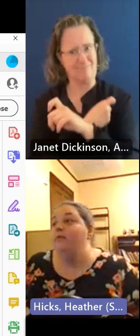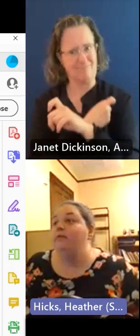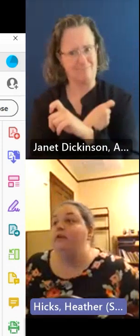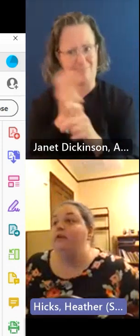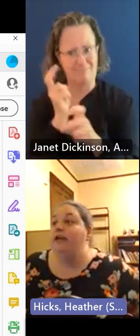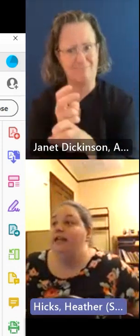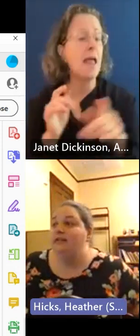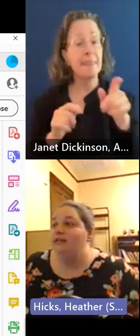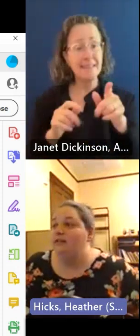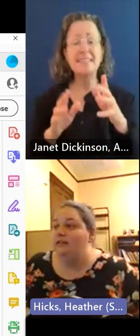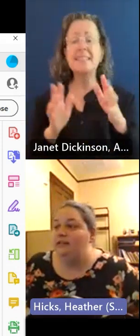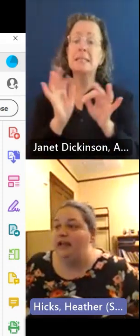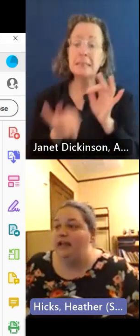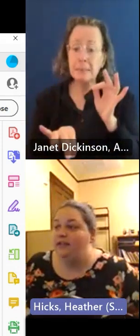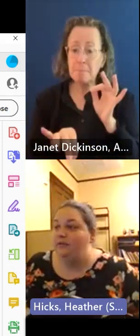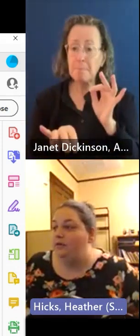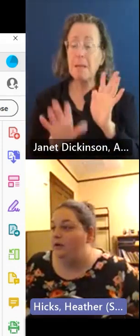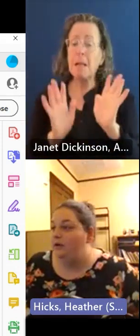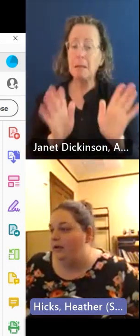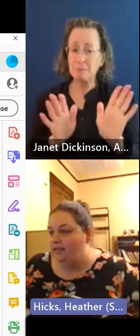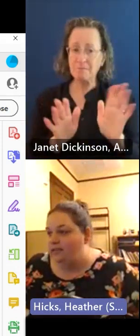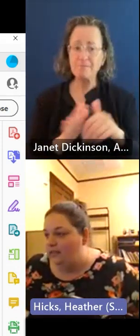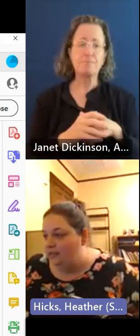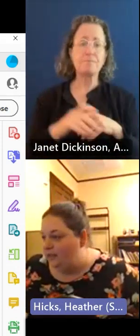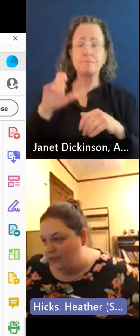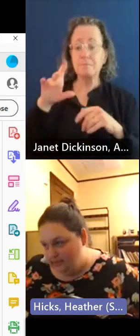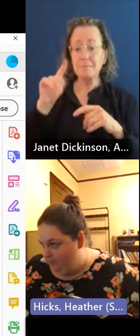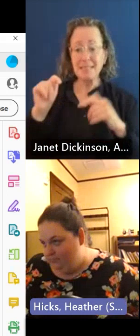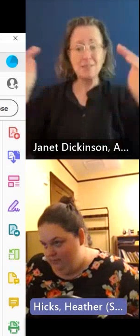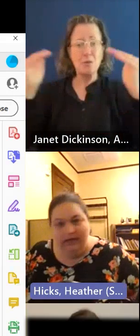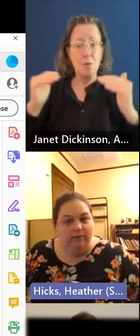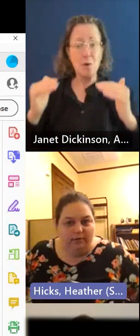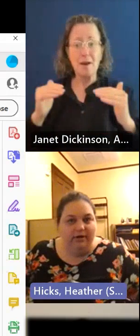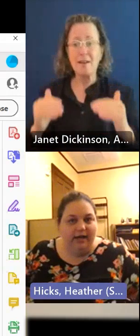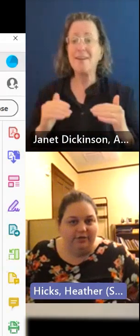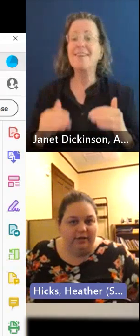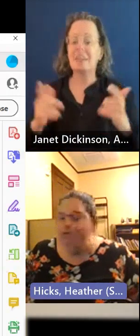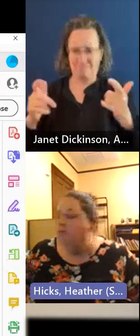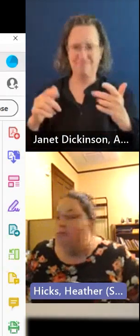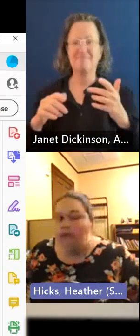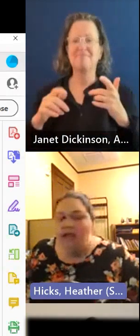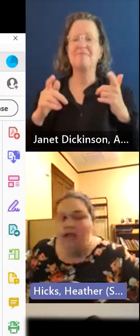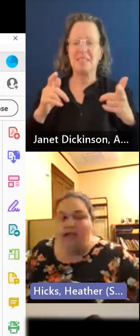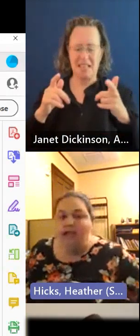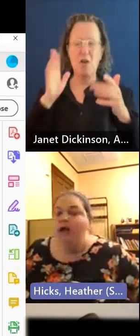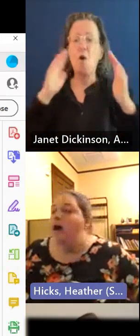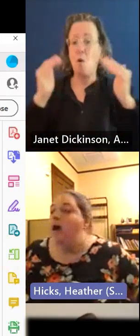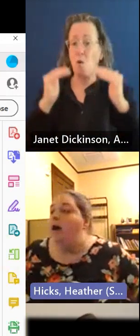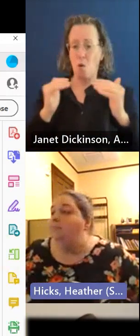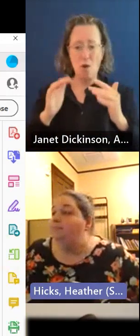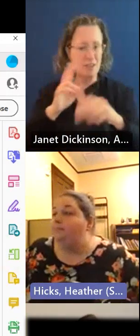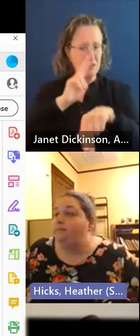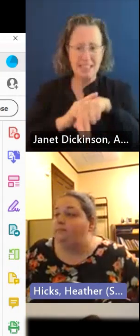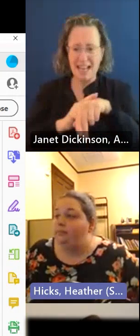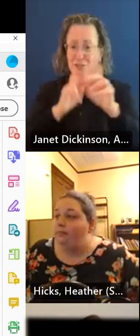and straightforward. It's text in order, and honestly, it's in order naturally, so yay.